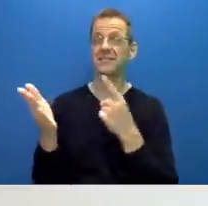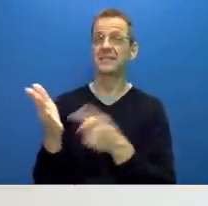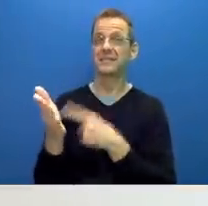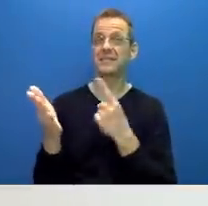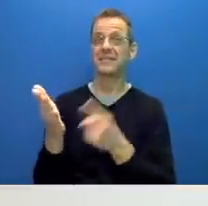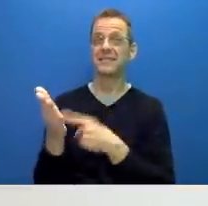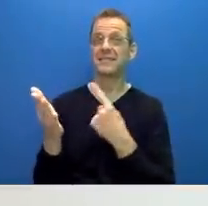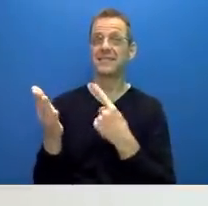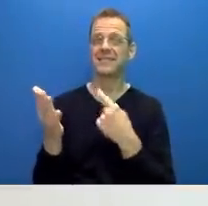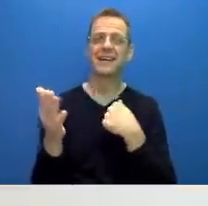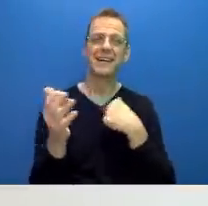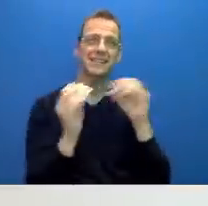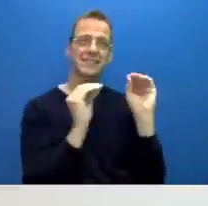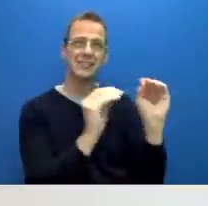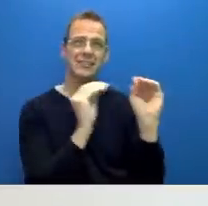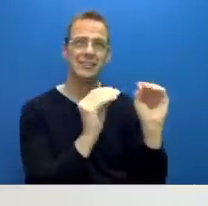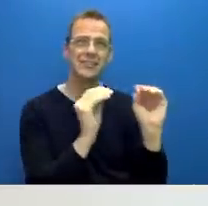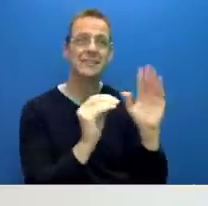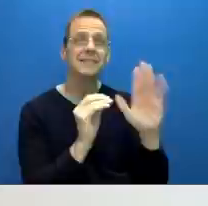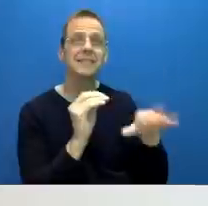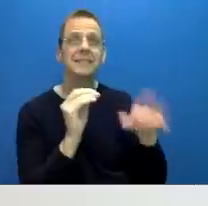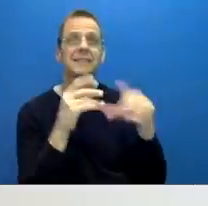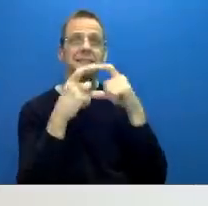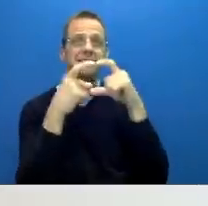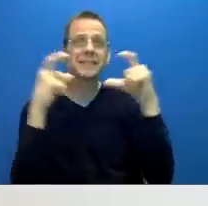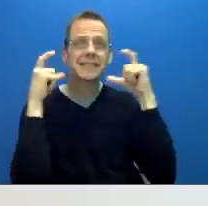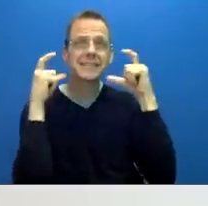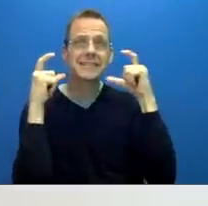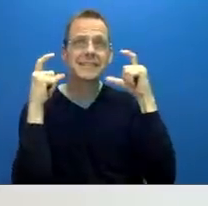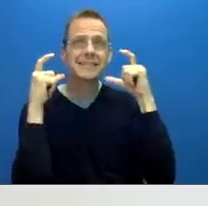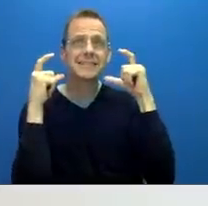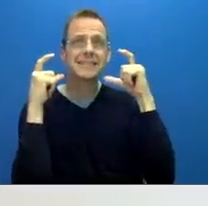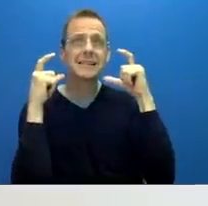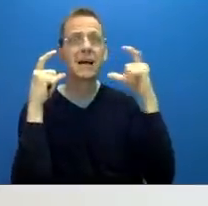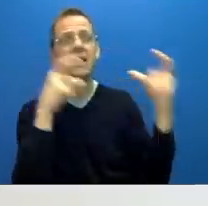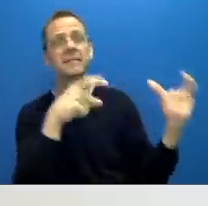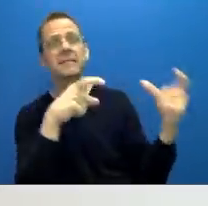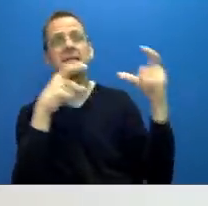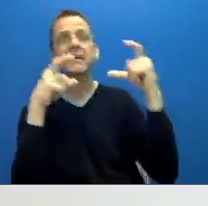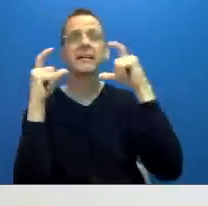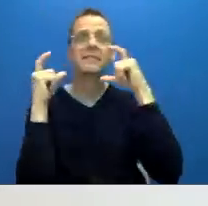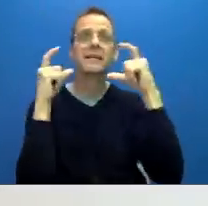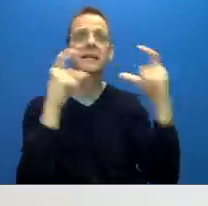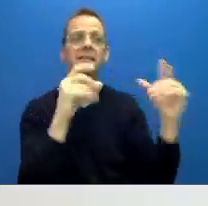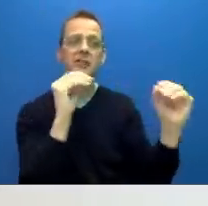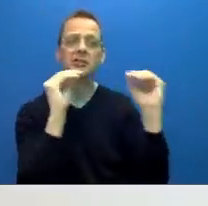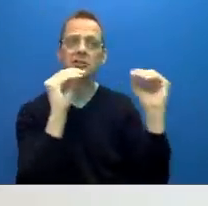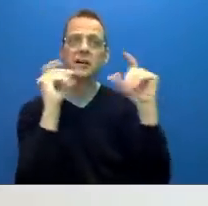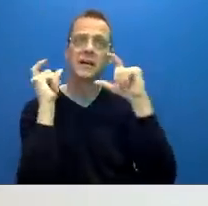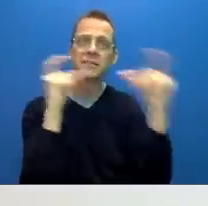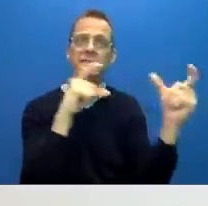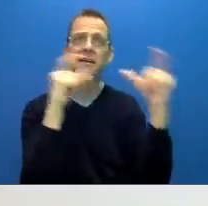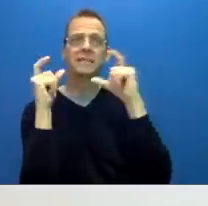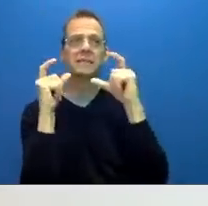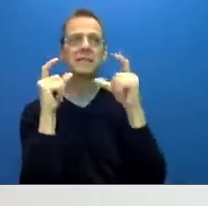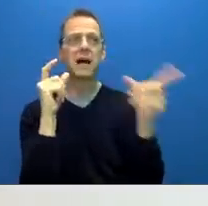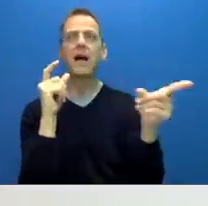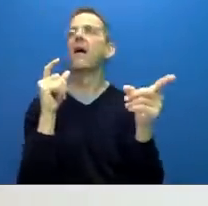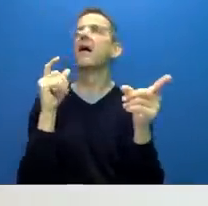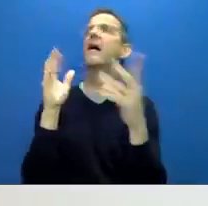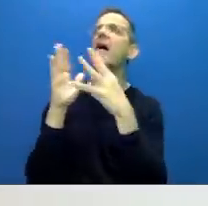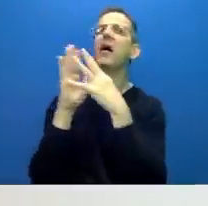it off, how to keep it on, and we do so in a correct manner, children tend to follow that lead and also